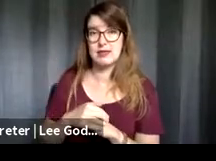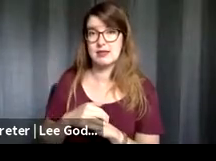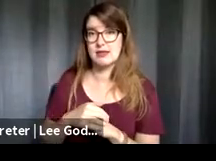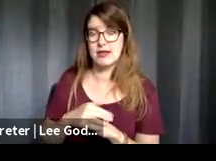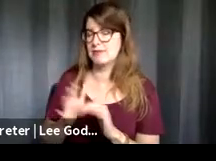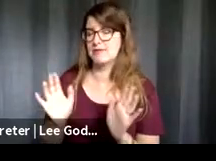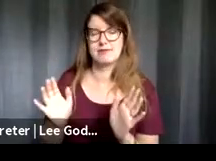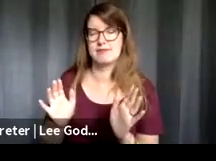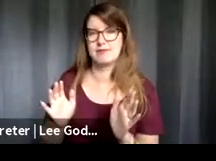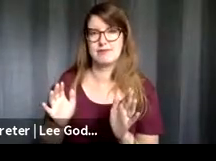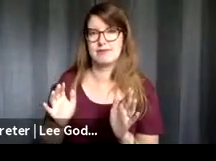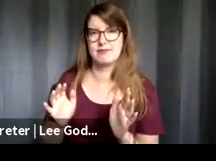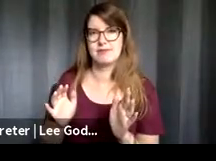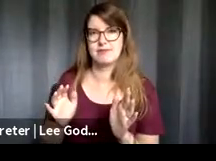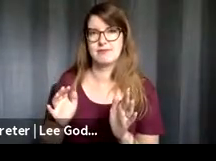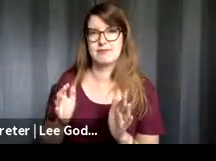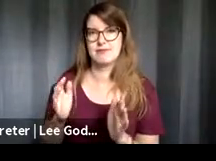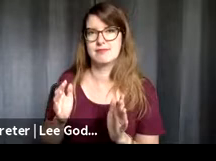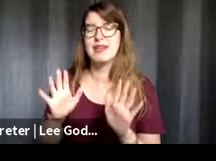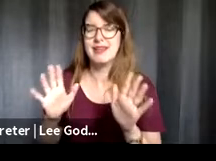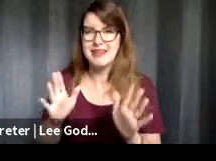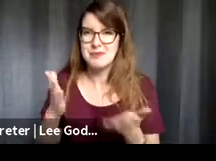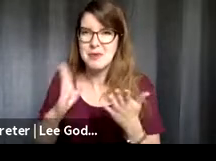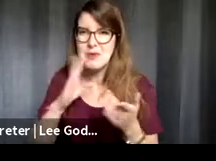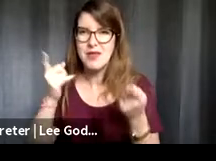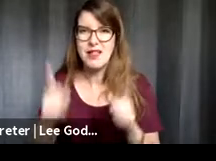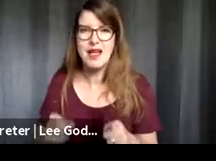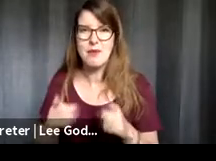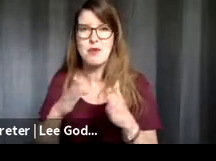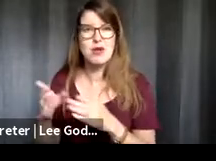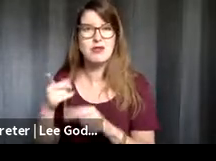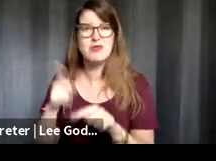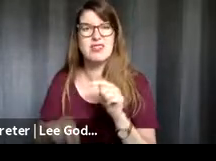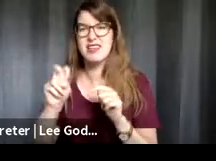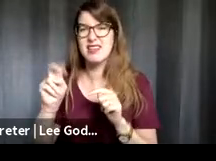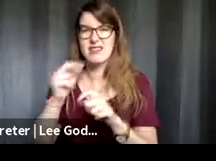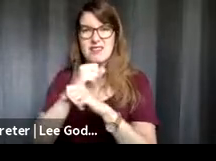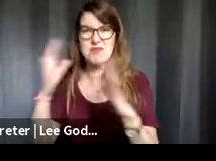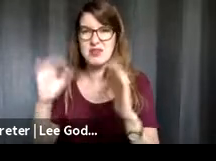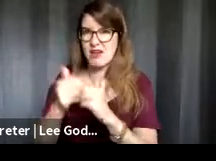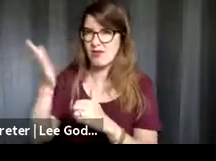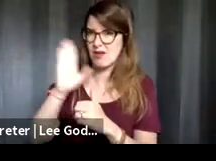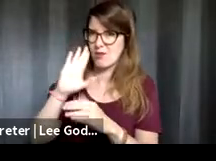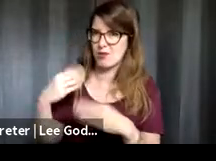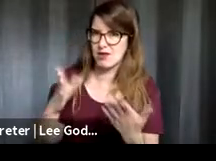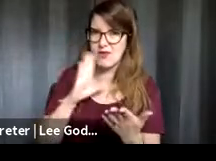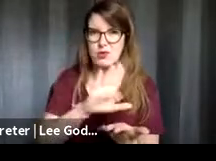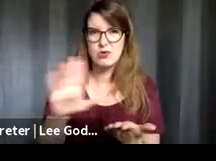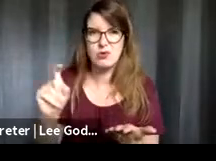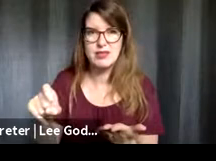It might happen in ways it probably will happen in ways you can't even imagine how God will provide for your needs, but